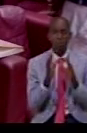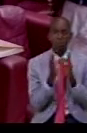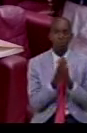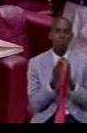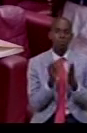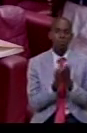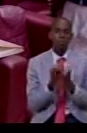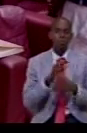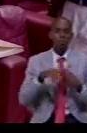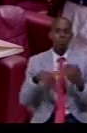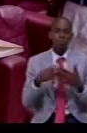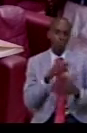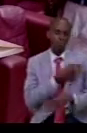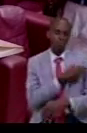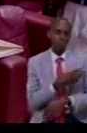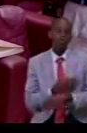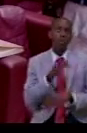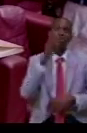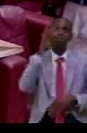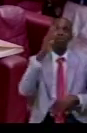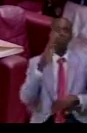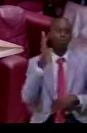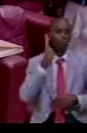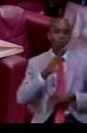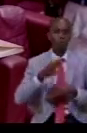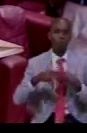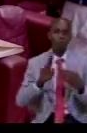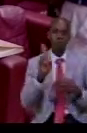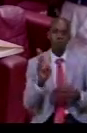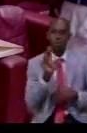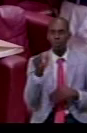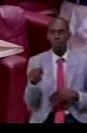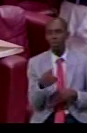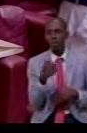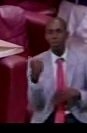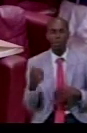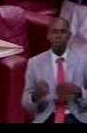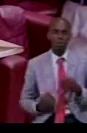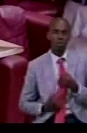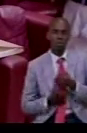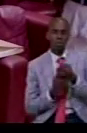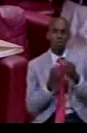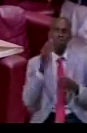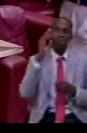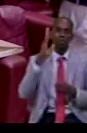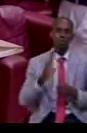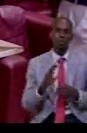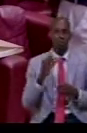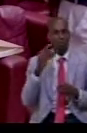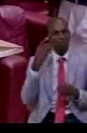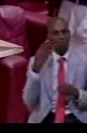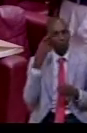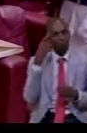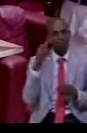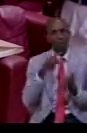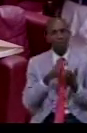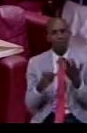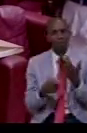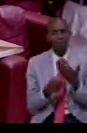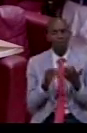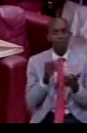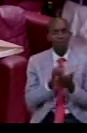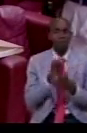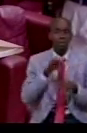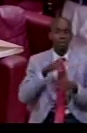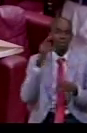God will use all other ministers of God for the program, that at the end of the program, it will be